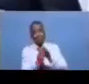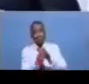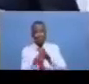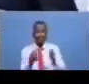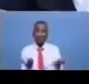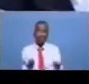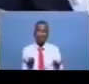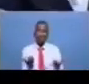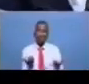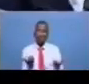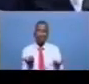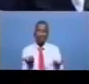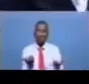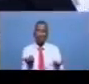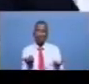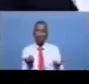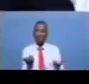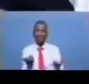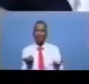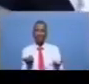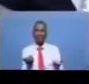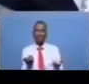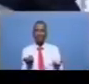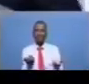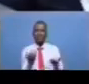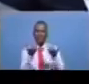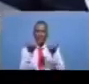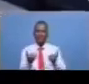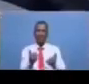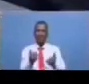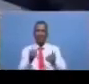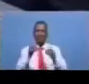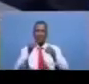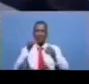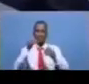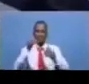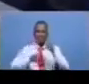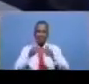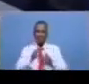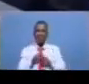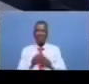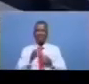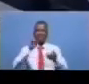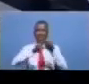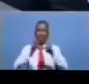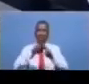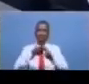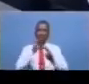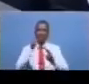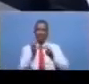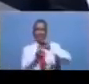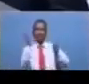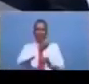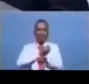ni eka ho biom no so se asem a aba no mami di figure we ba obeka se figure we a